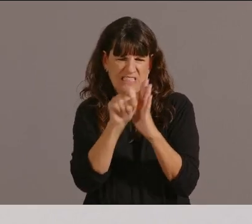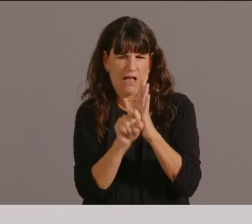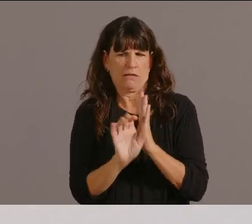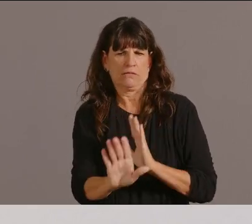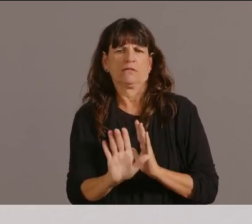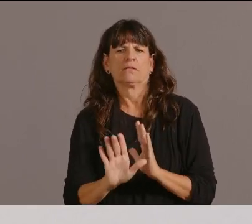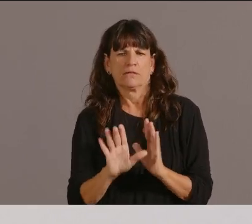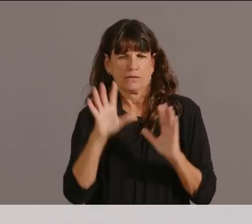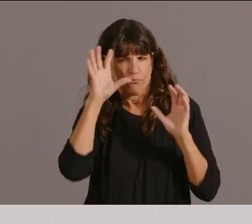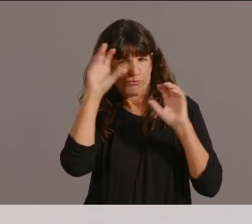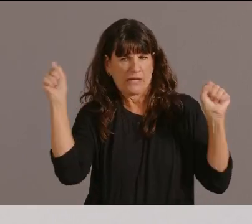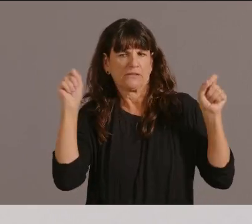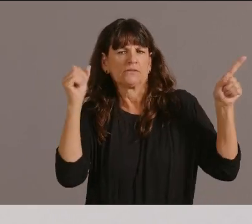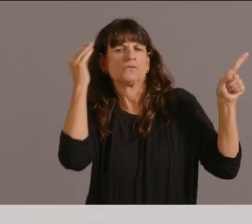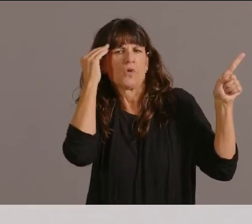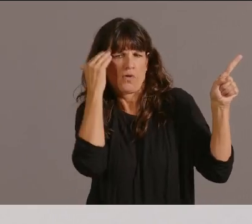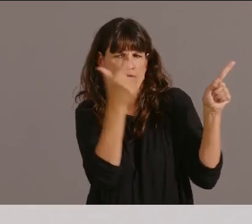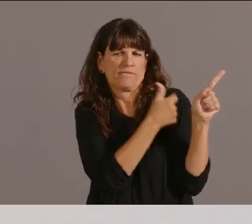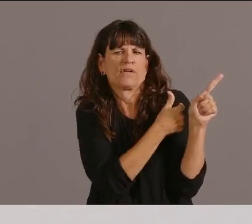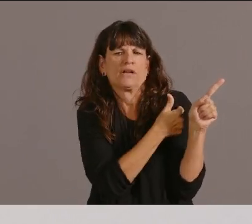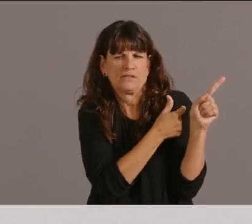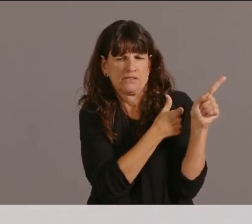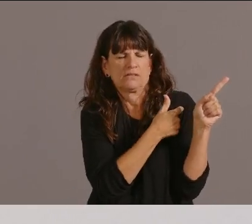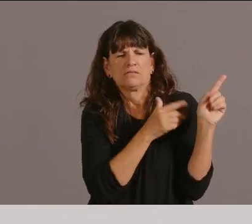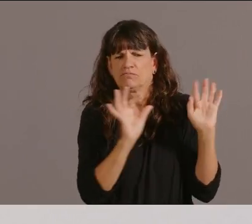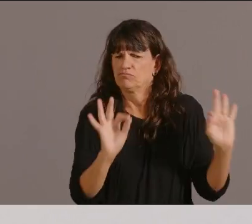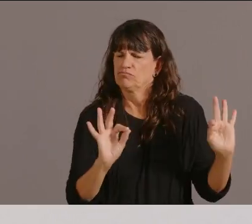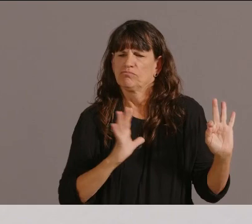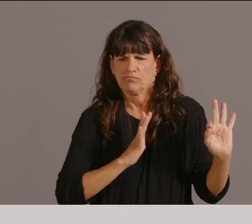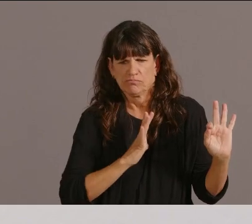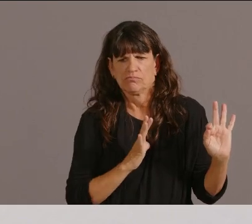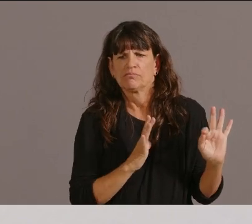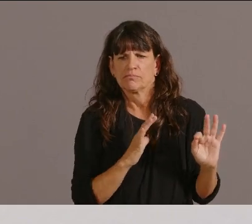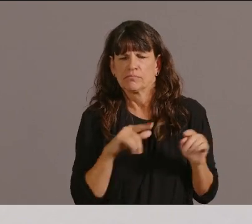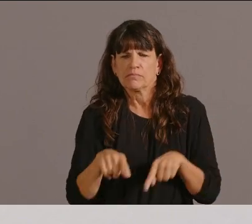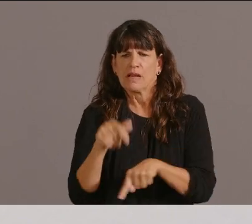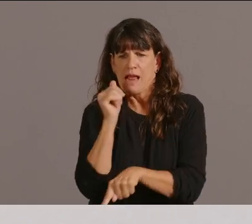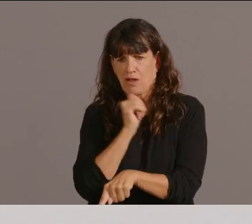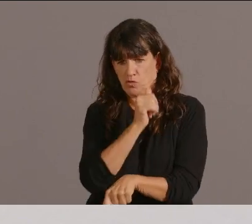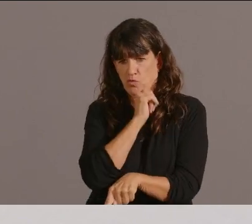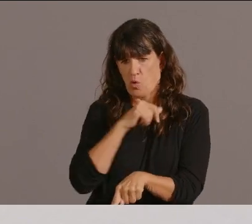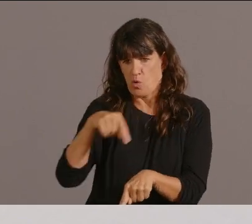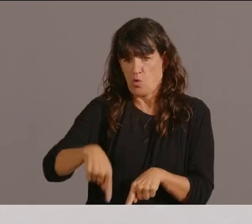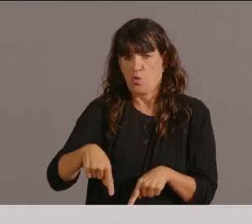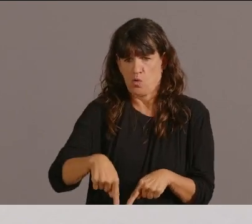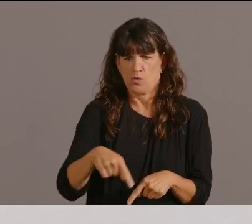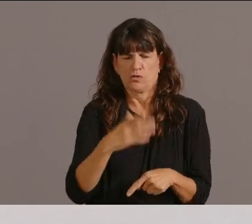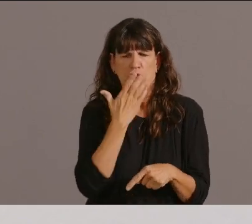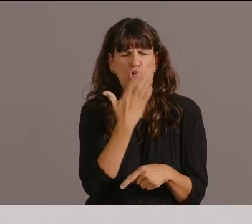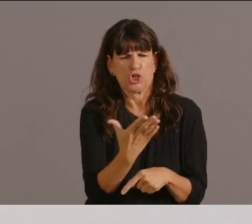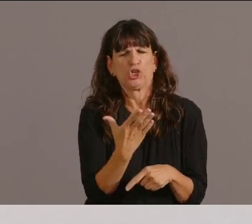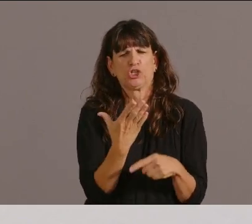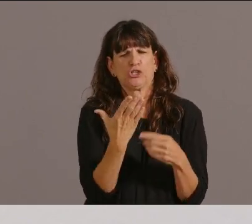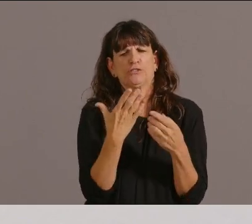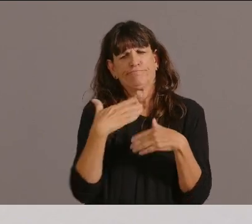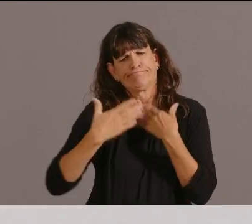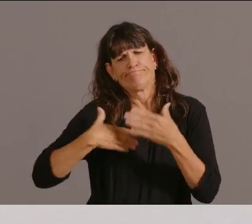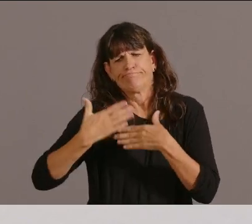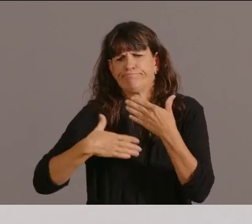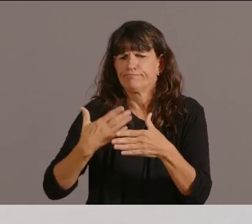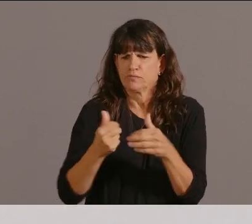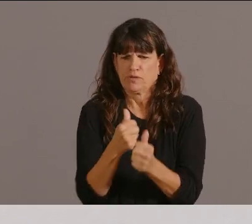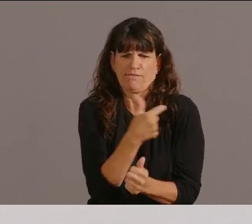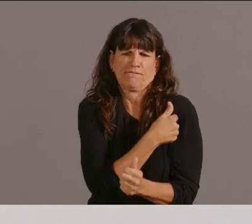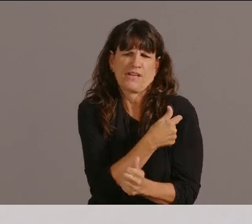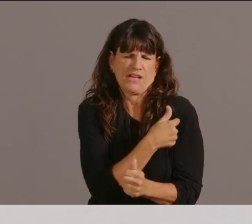luckily in Arizona, we've gotten into a really good vaccination stance. And